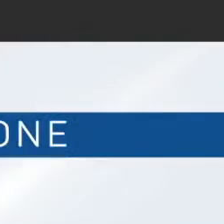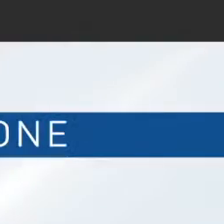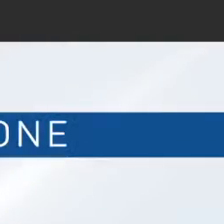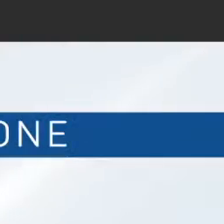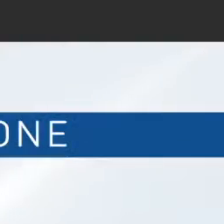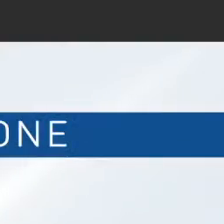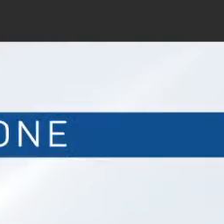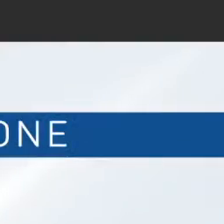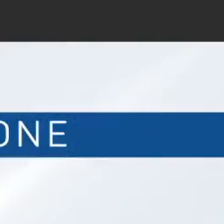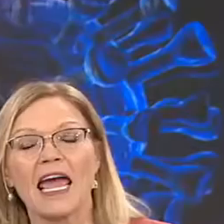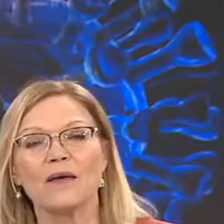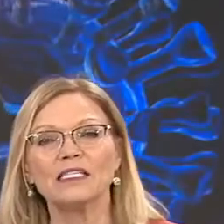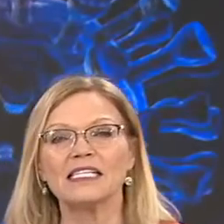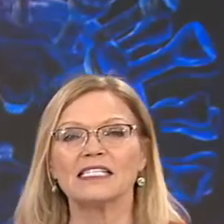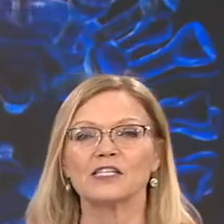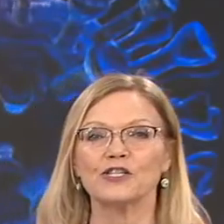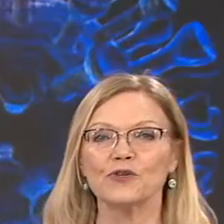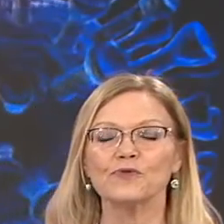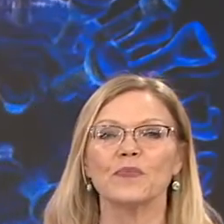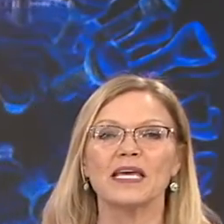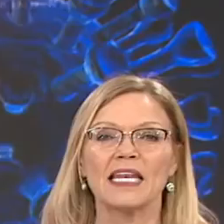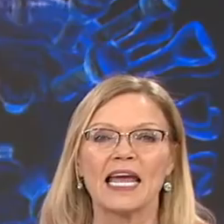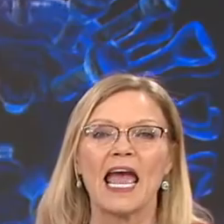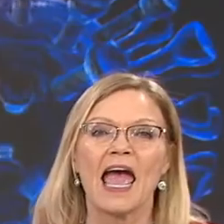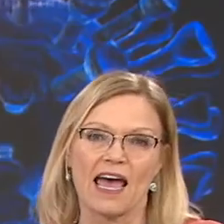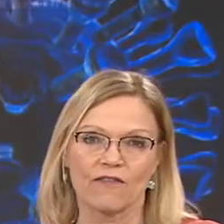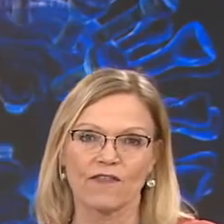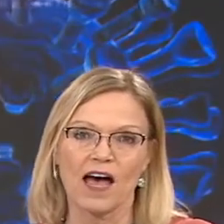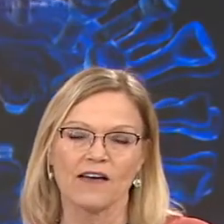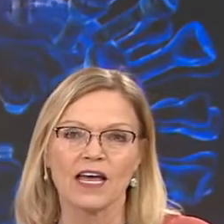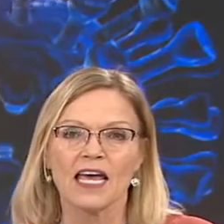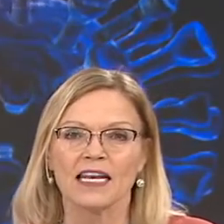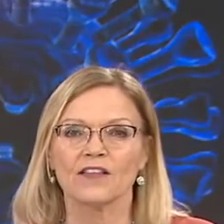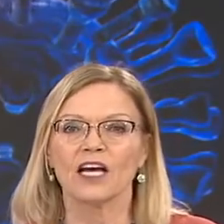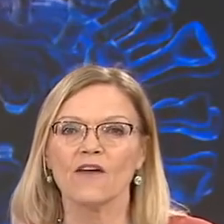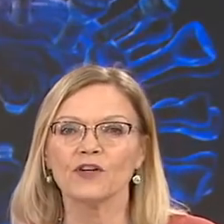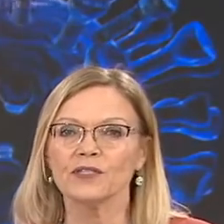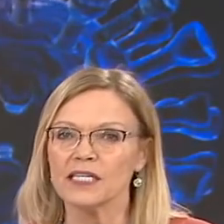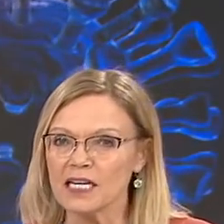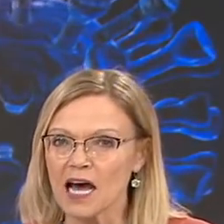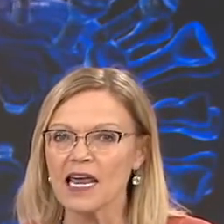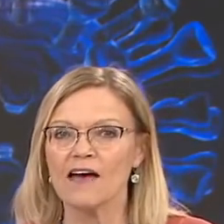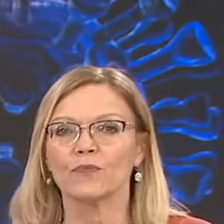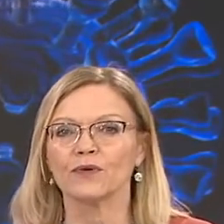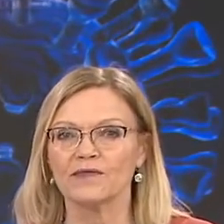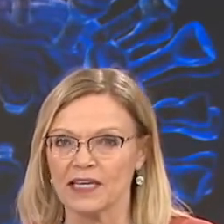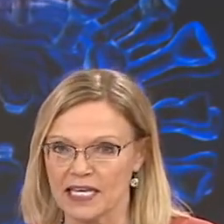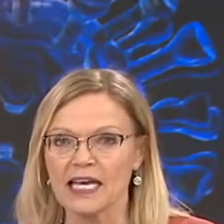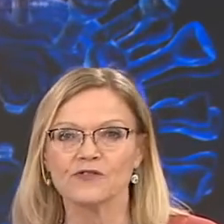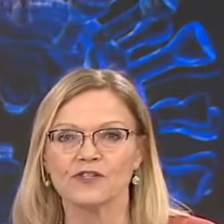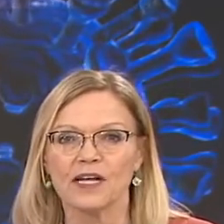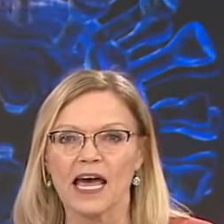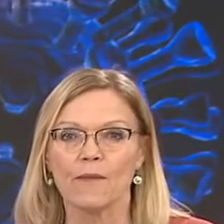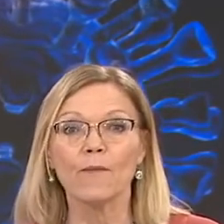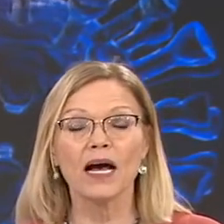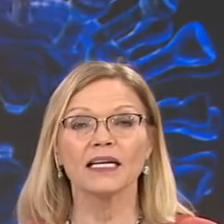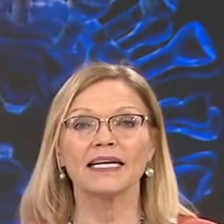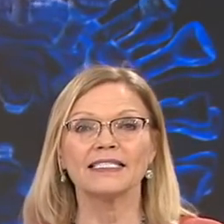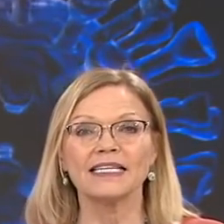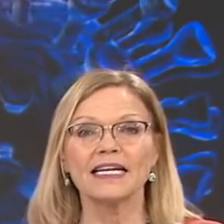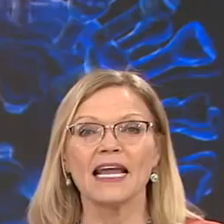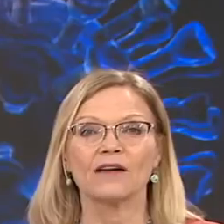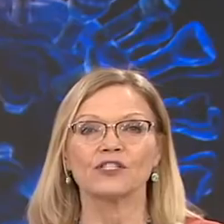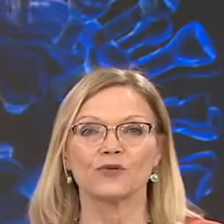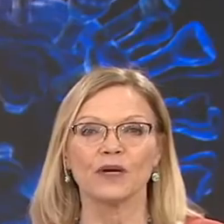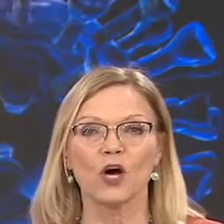will have a full report tonight on ABC 6 News beginning at 5. Now, the governor did not have a briefing yesterday, but